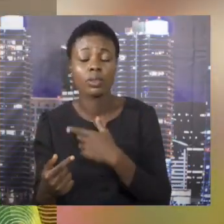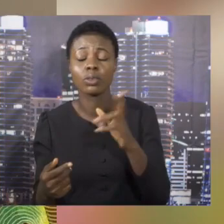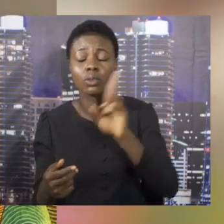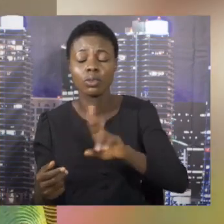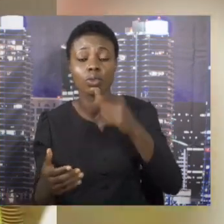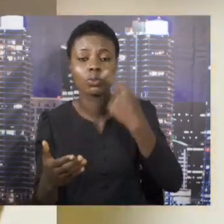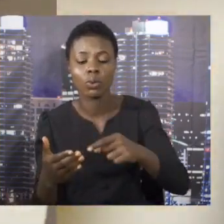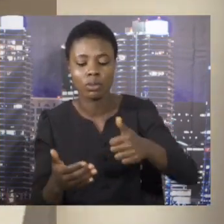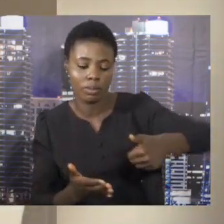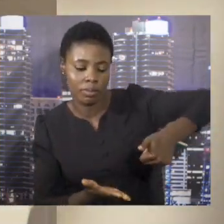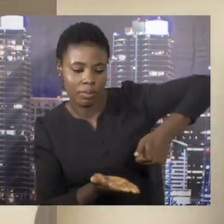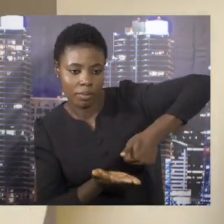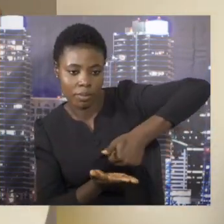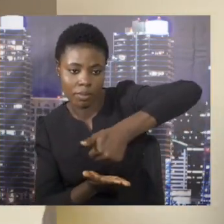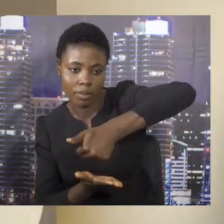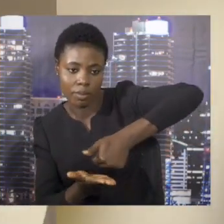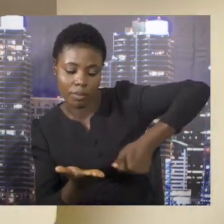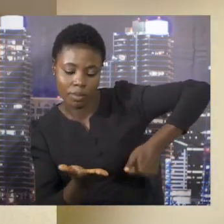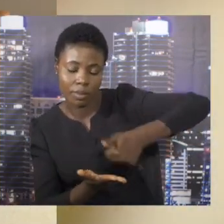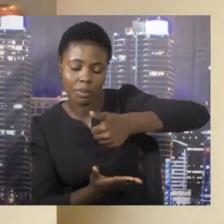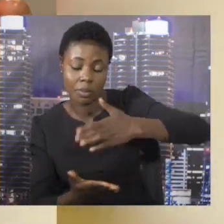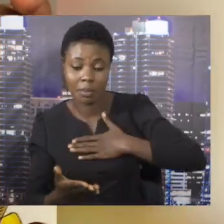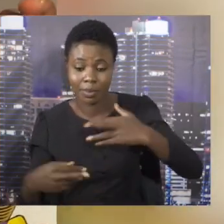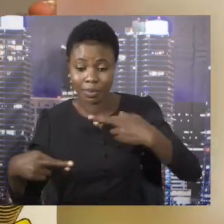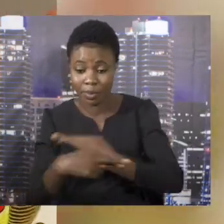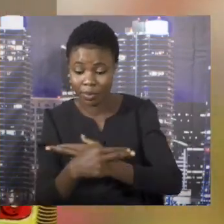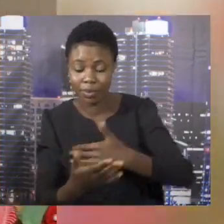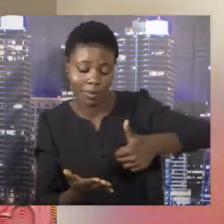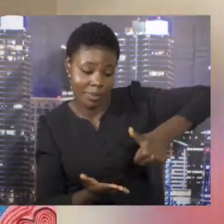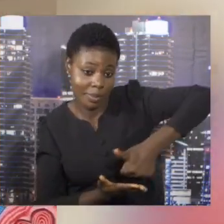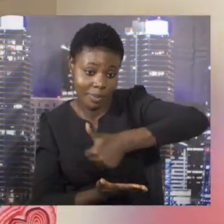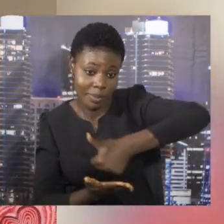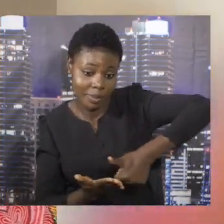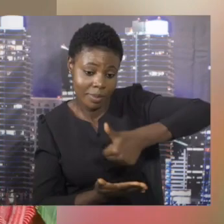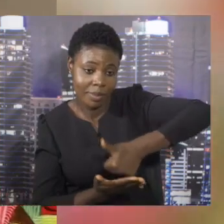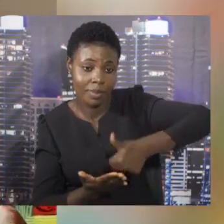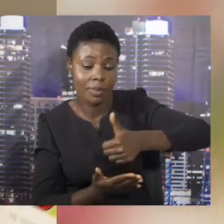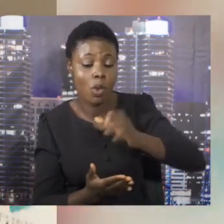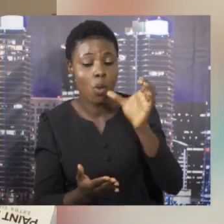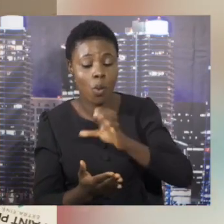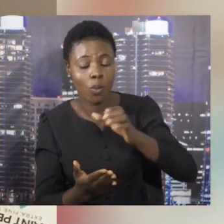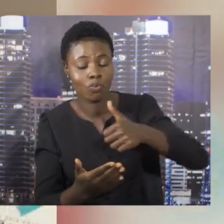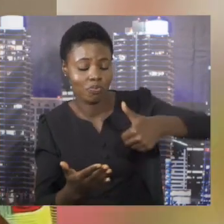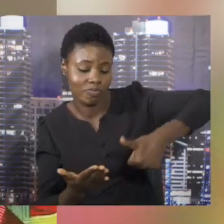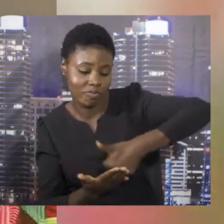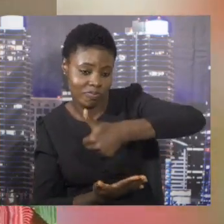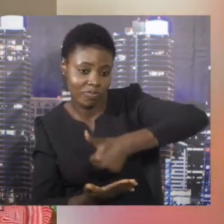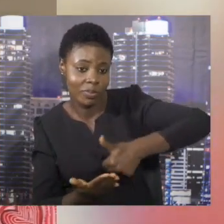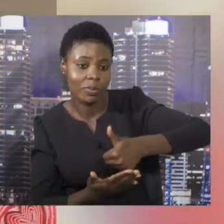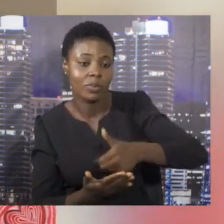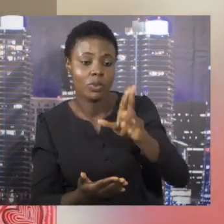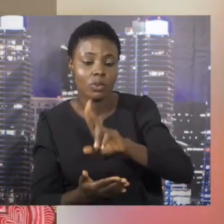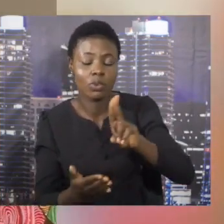the pressing iron in my room. I drew it out and I used this carton here to trace out